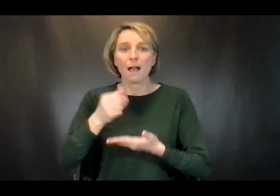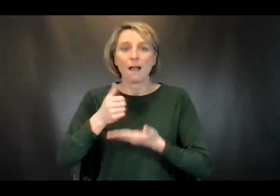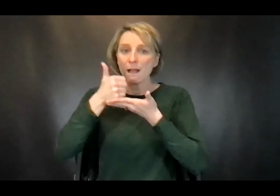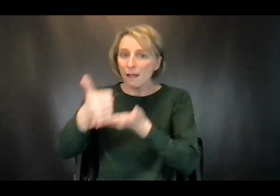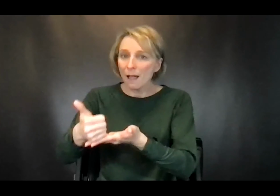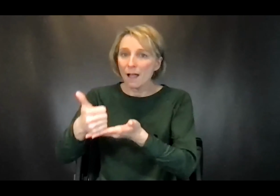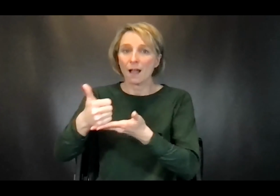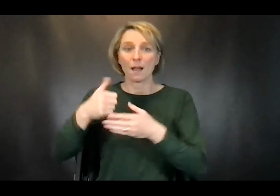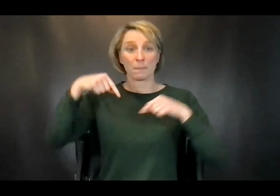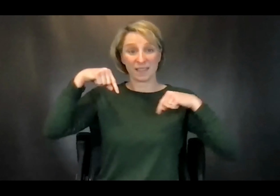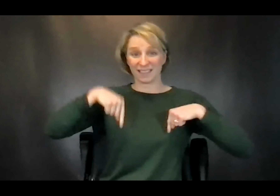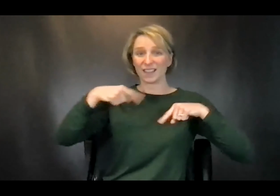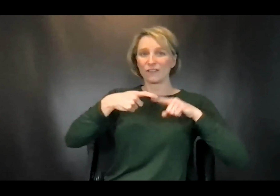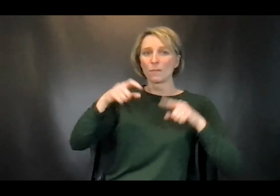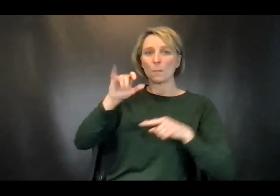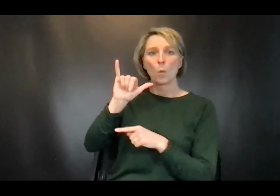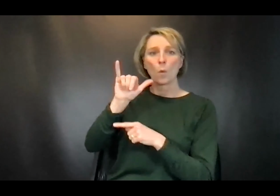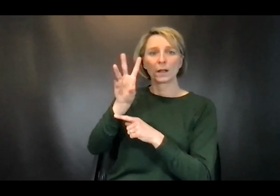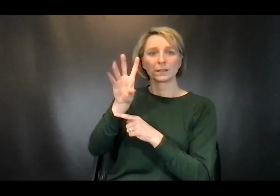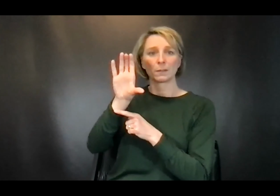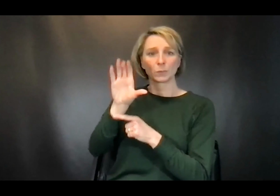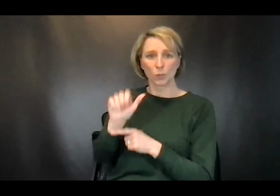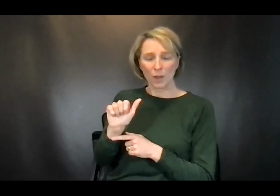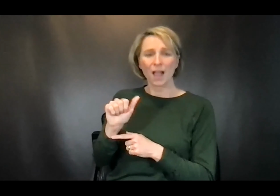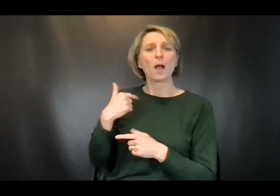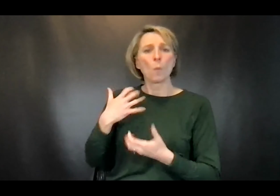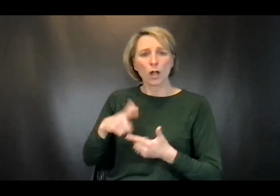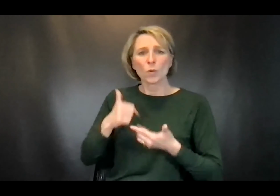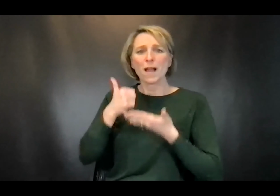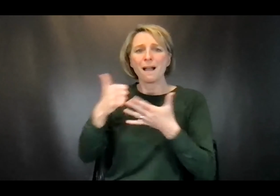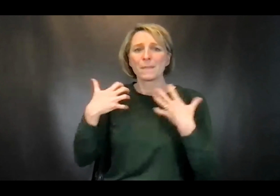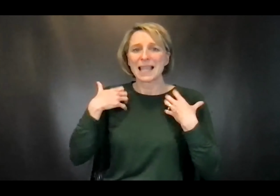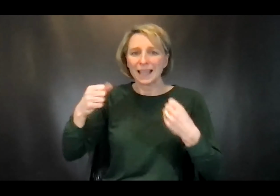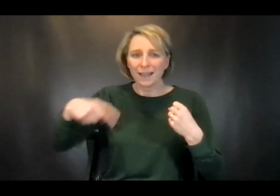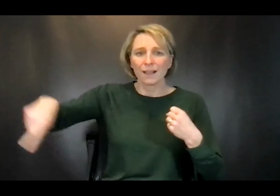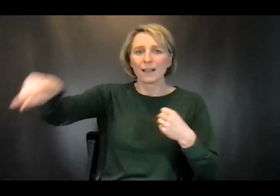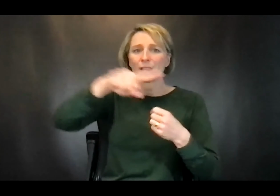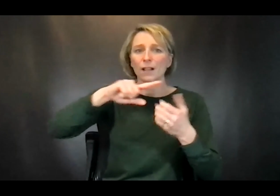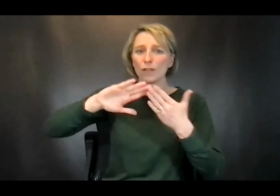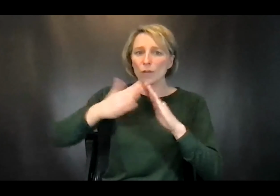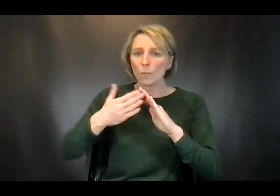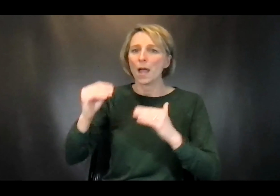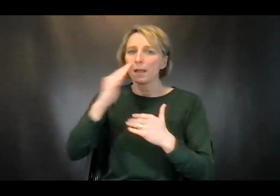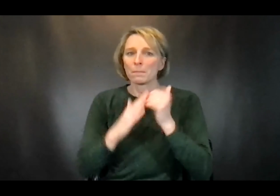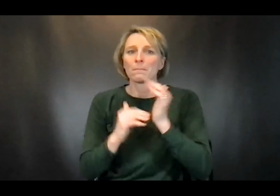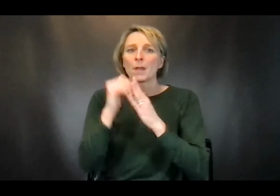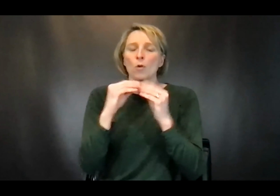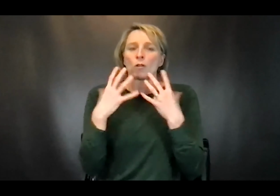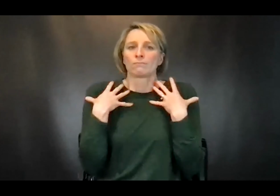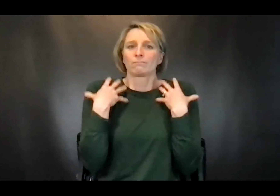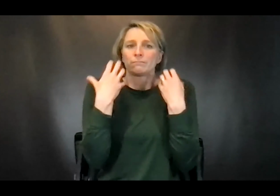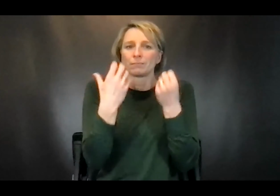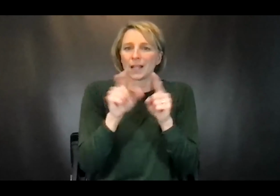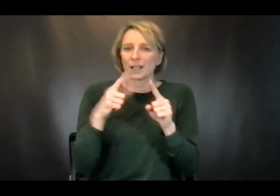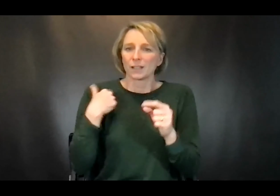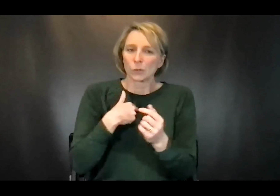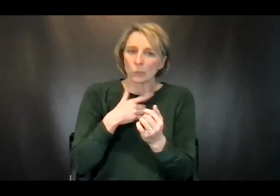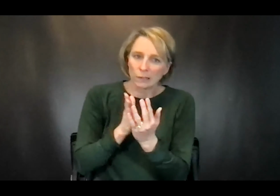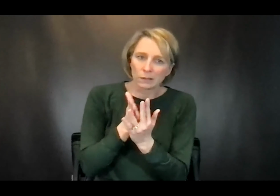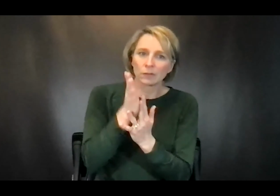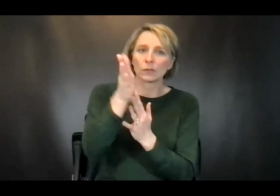the YWCA. We really want to help heal our community and build resilience as we continue to go through this